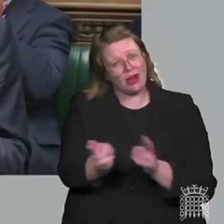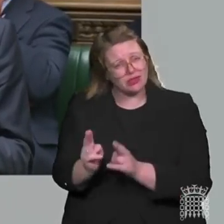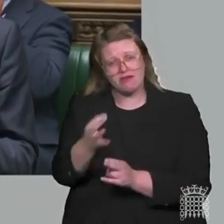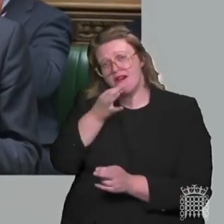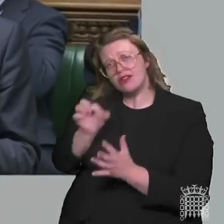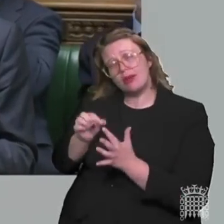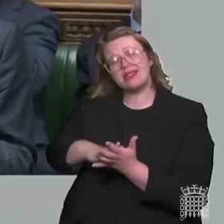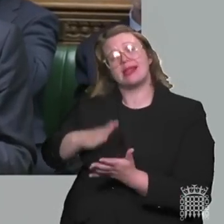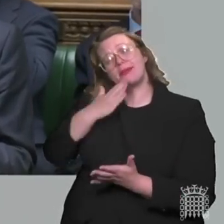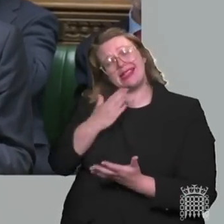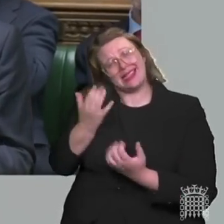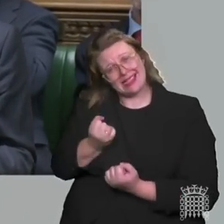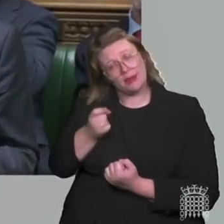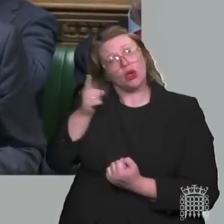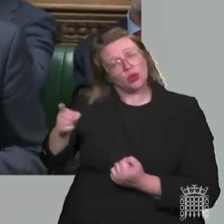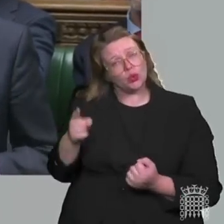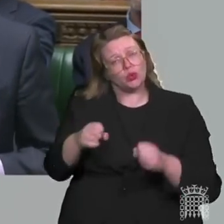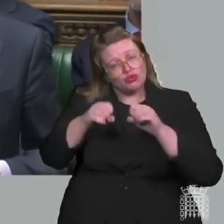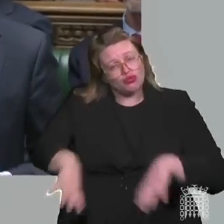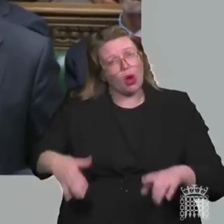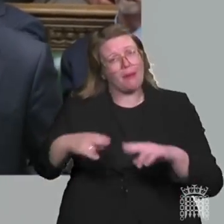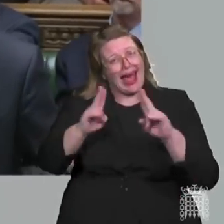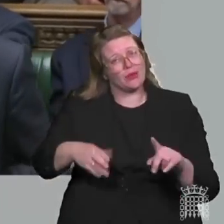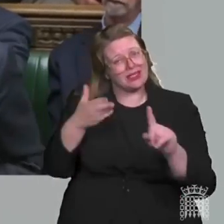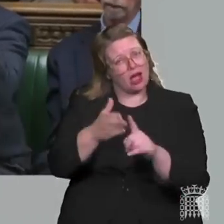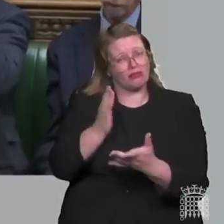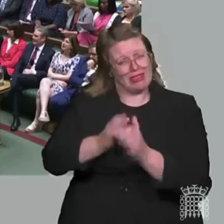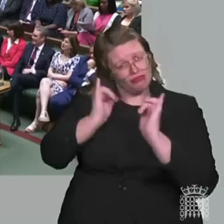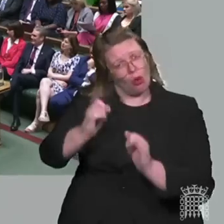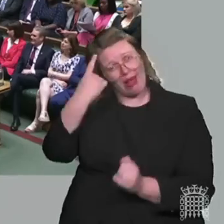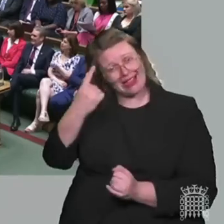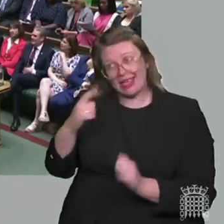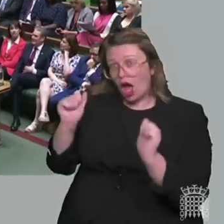accept that his government's scrapping of housing targets was the wrong decision?